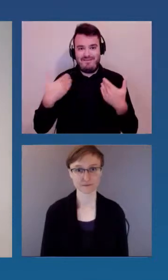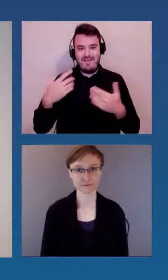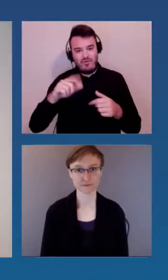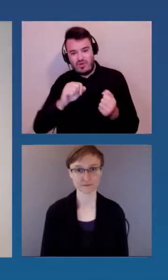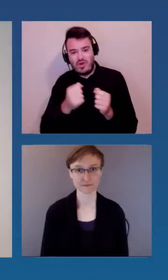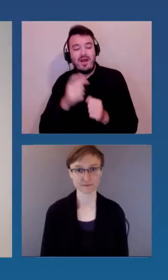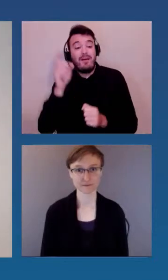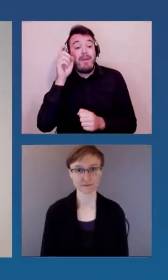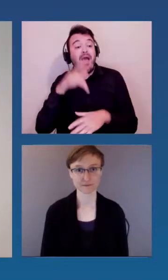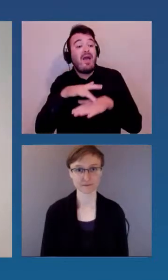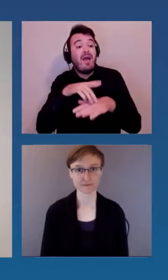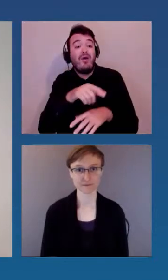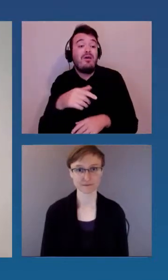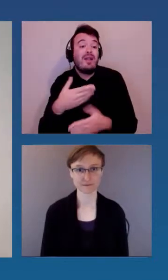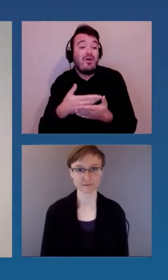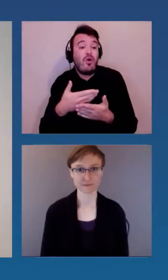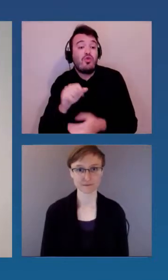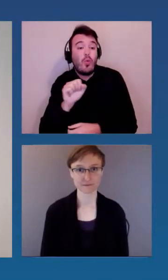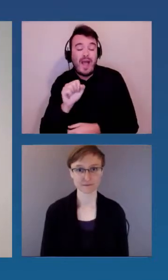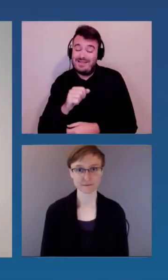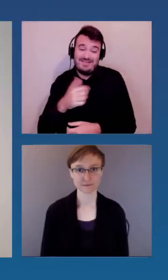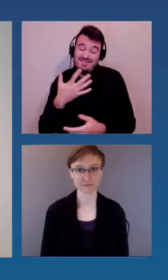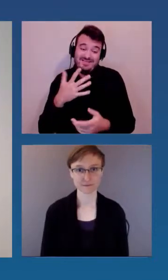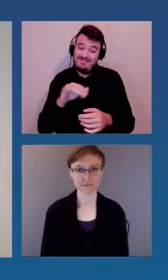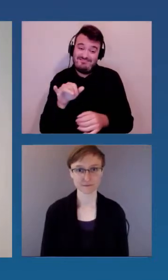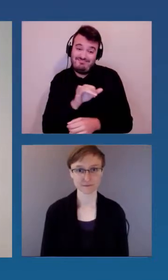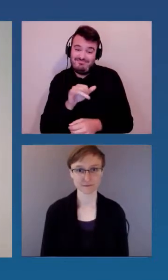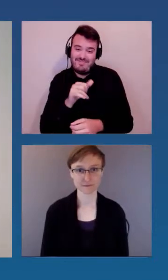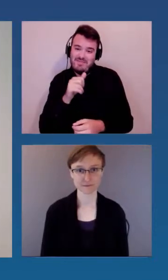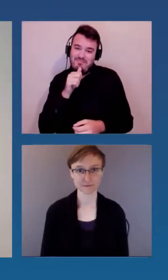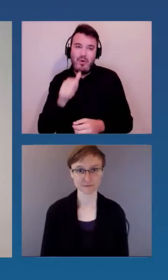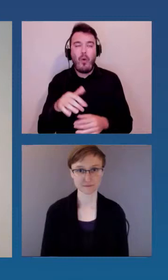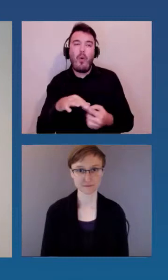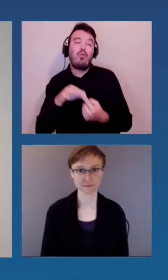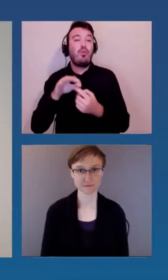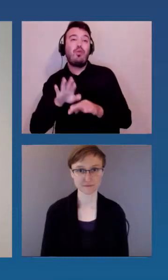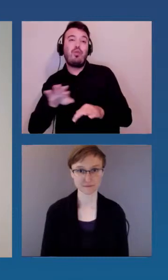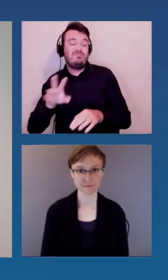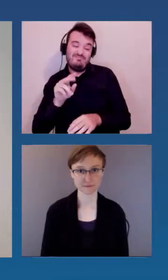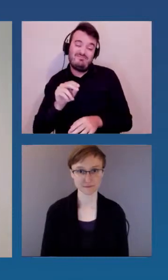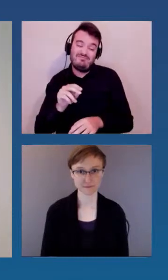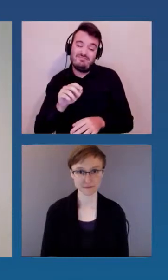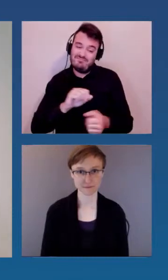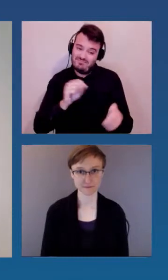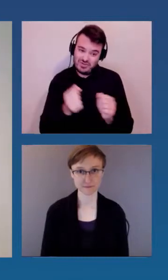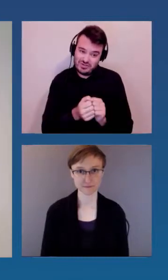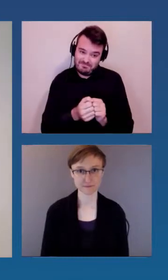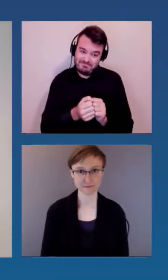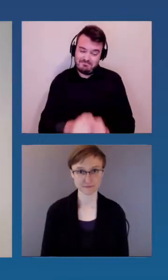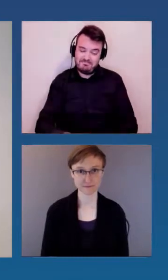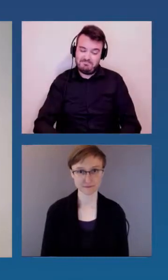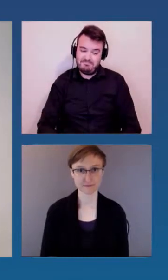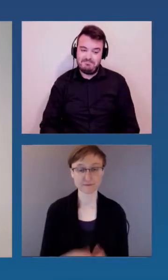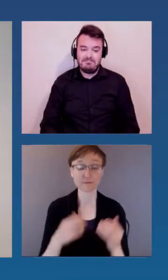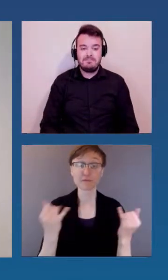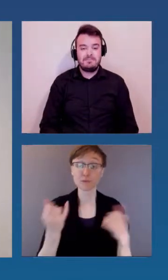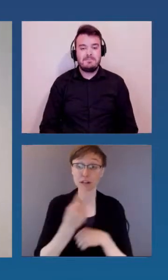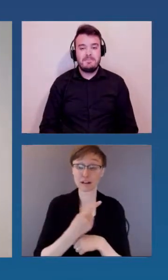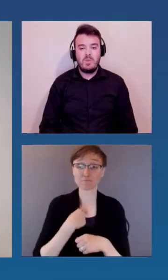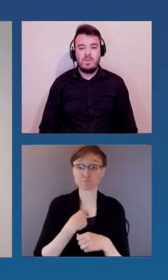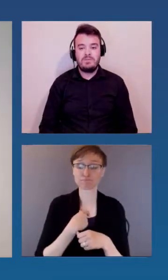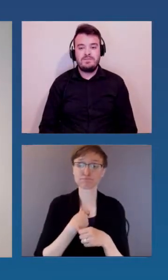not to hold these mass parties off campus at your home, and understand there are not only financial consequences, but health consequences for